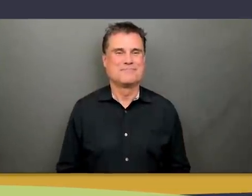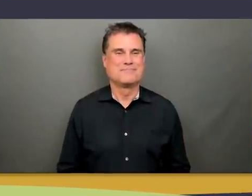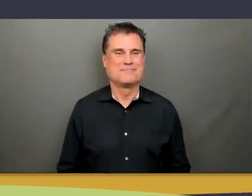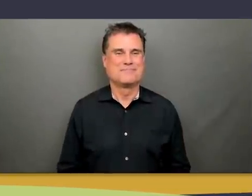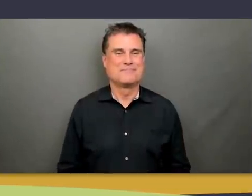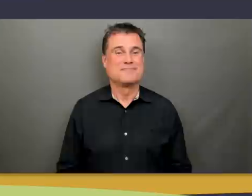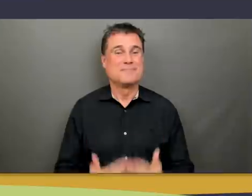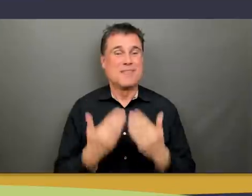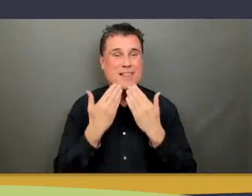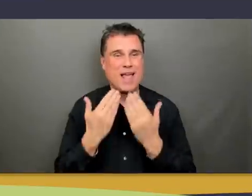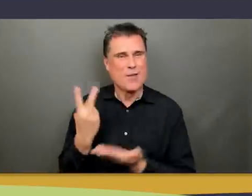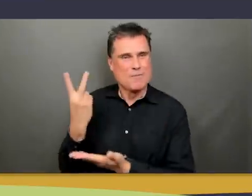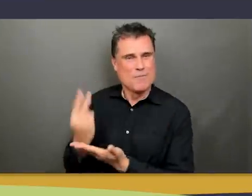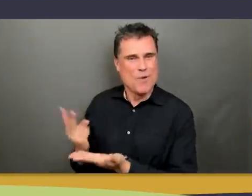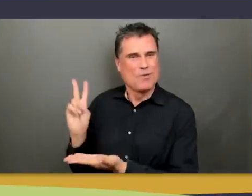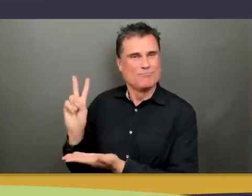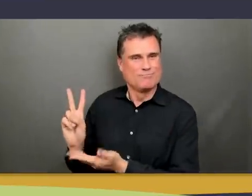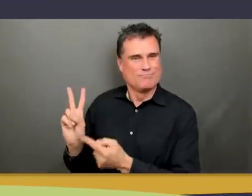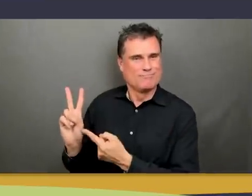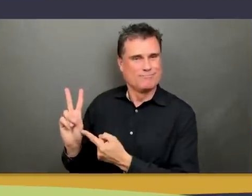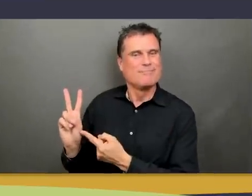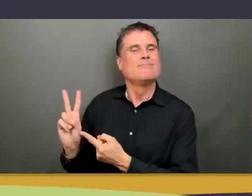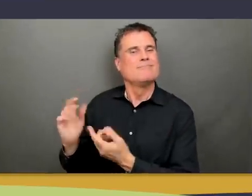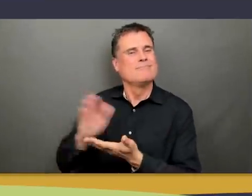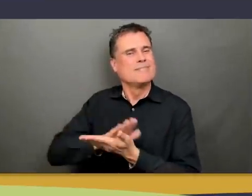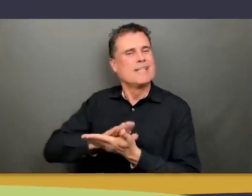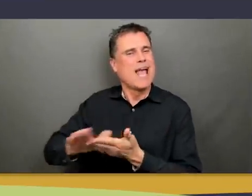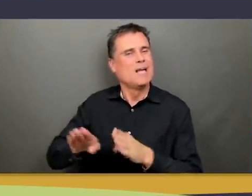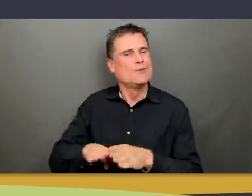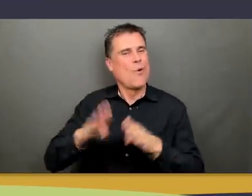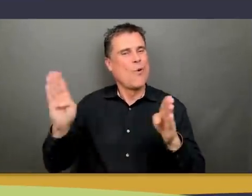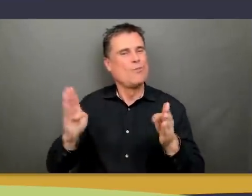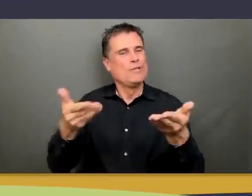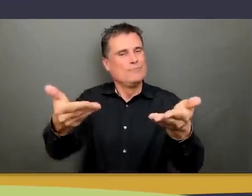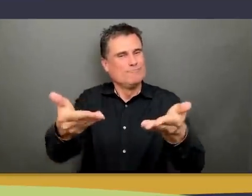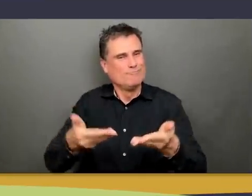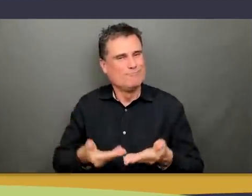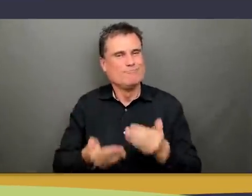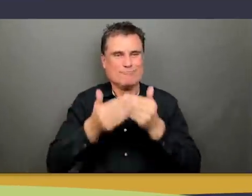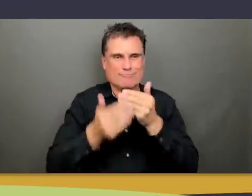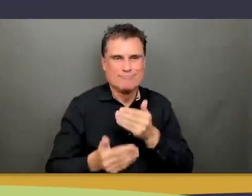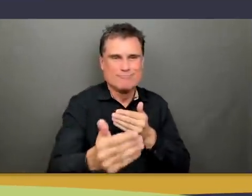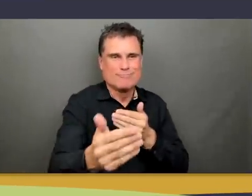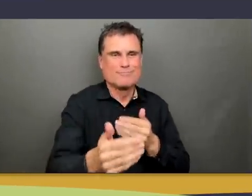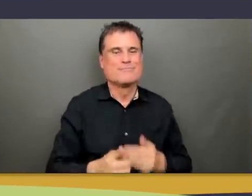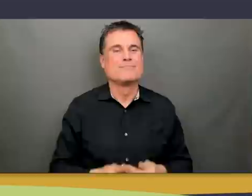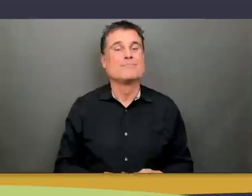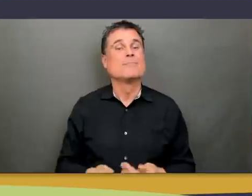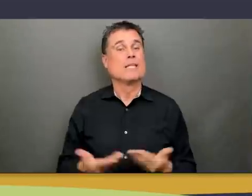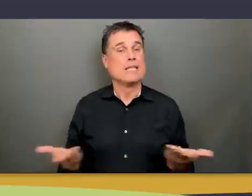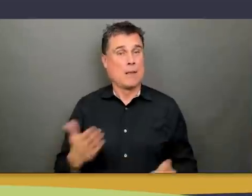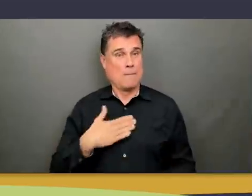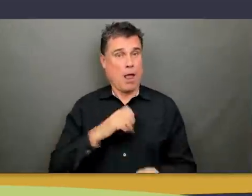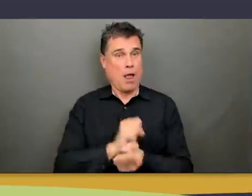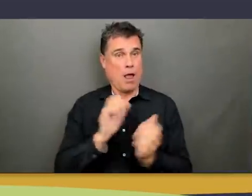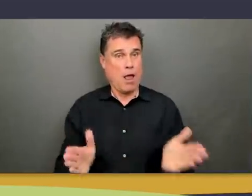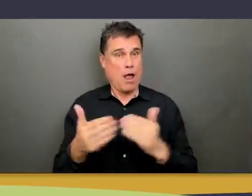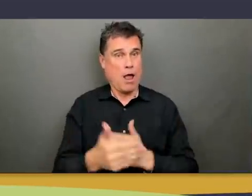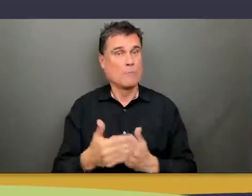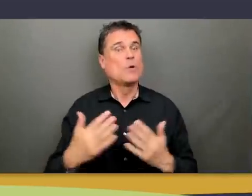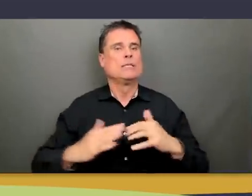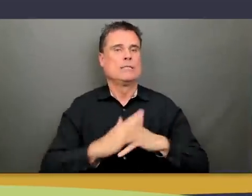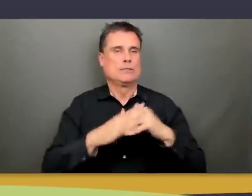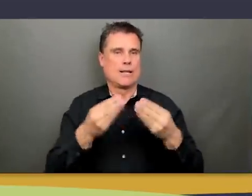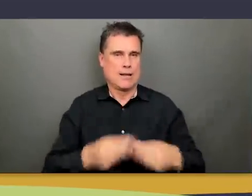getting us started in a good way. I'm coming to you this evening from my office on the unceded territory of the